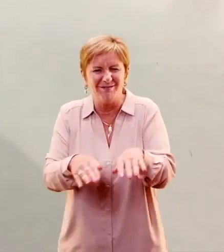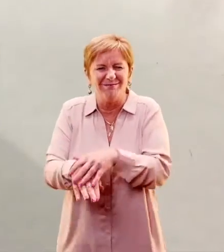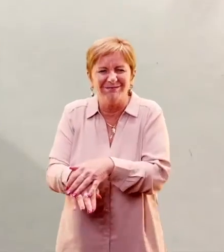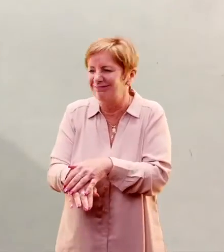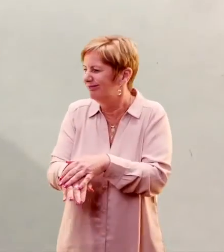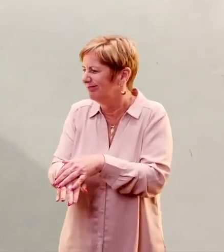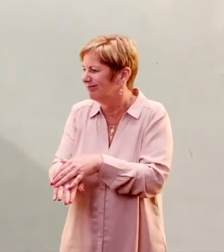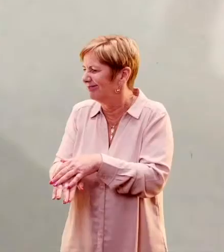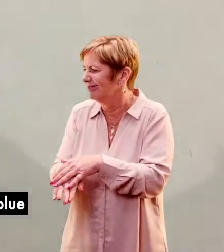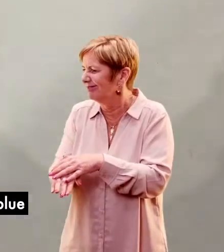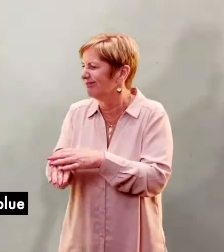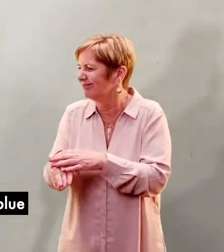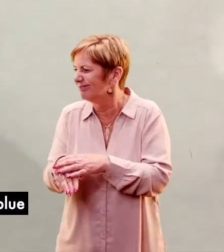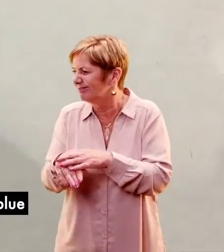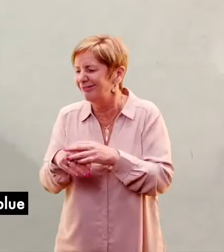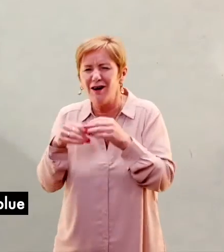body.